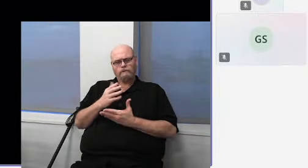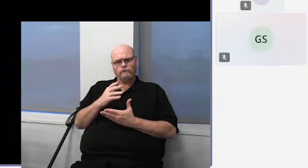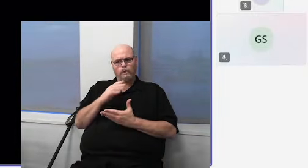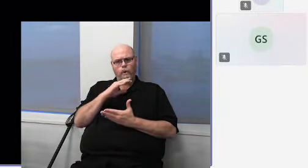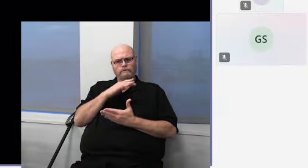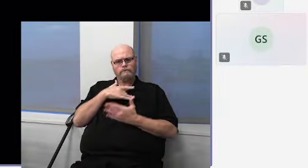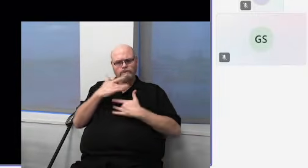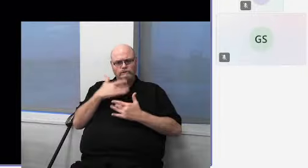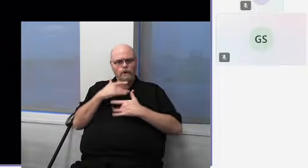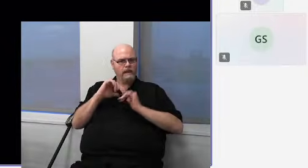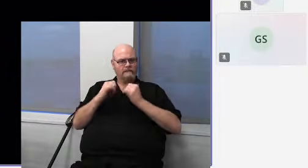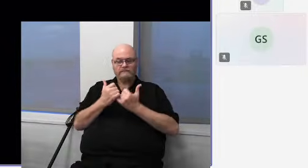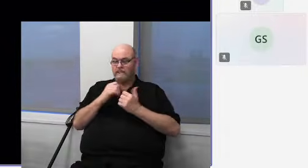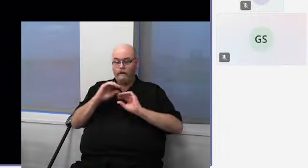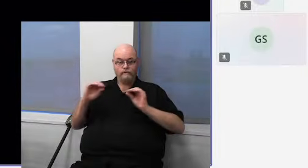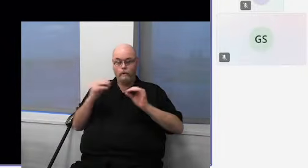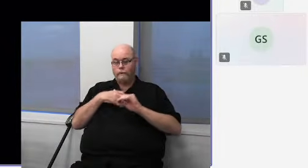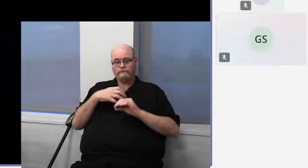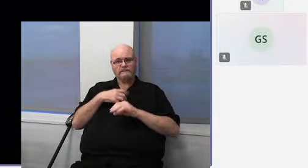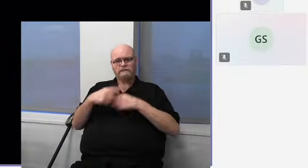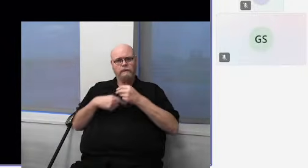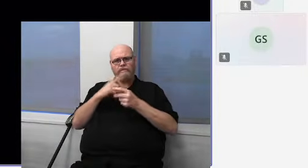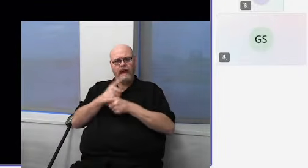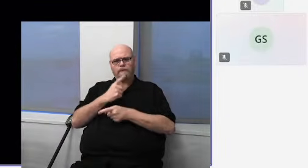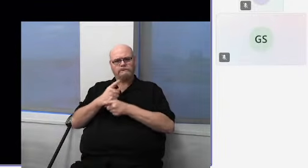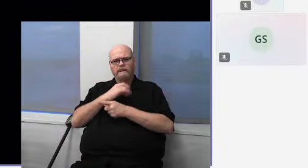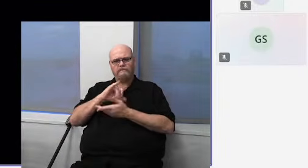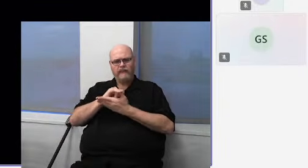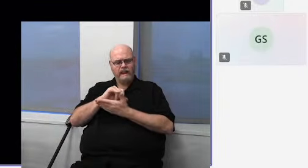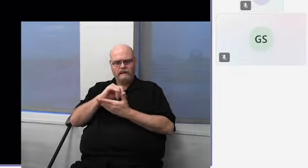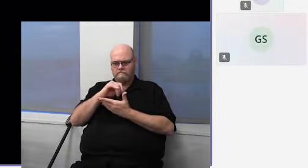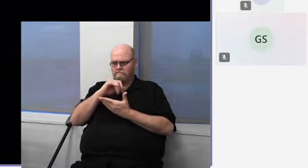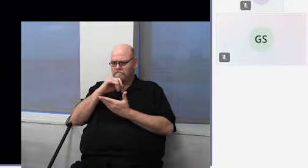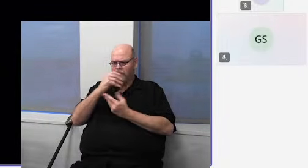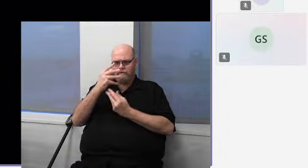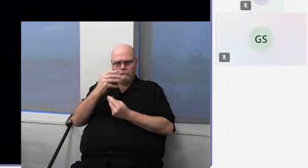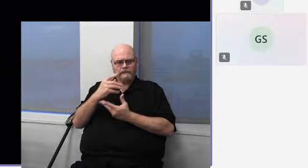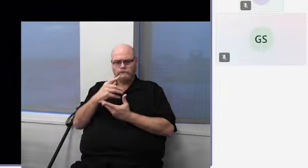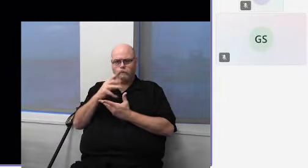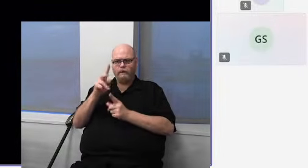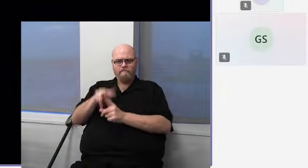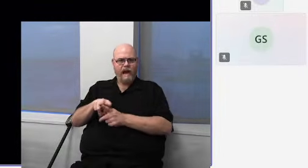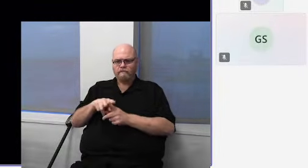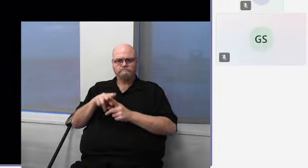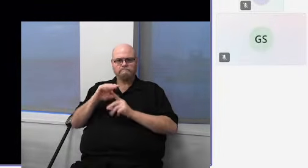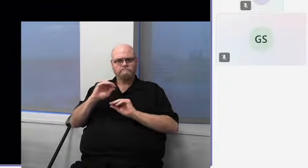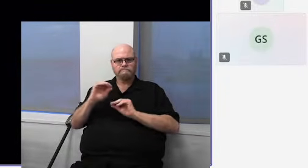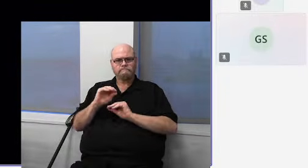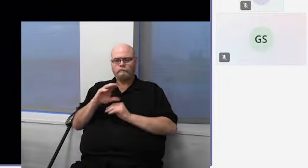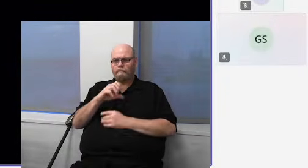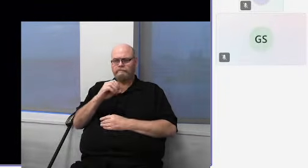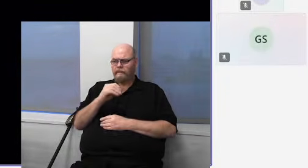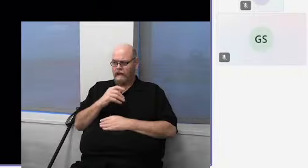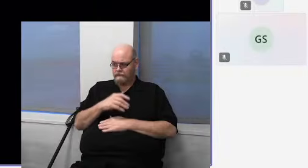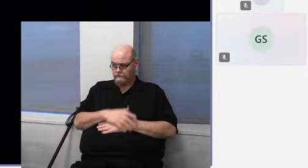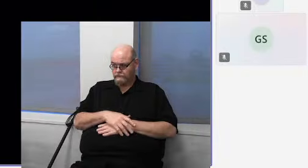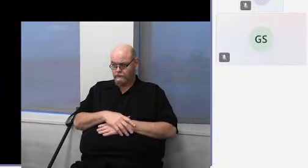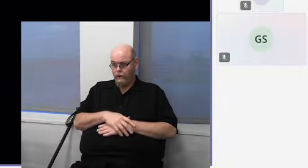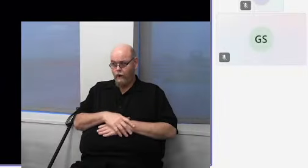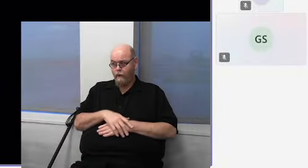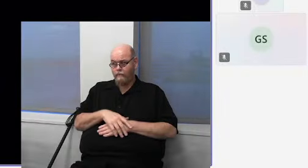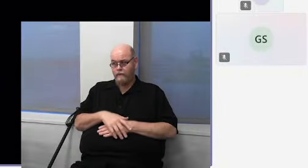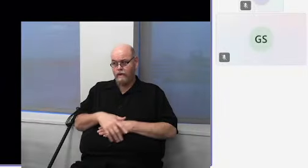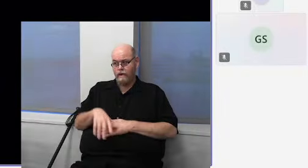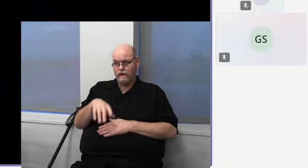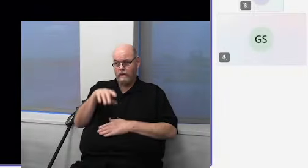federal concerned agencies. No objections as to the accuracy of that information have been filed. The exhibit was filed. PREPA did not object to that